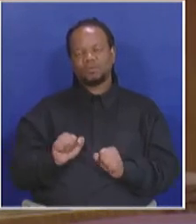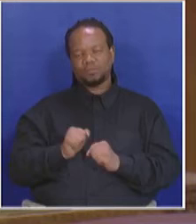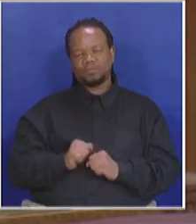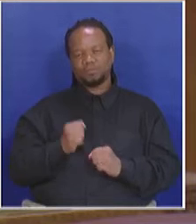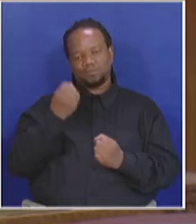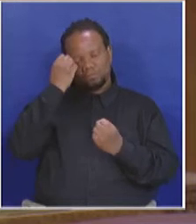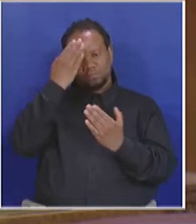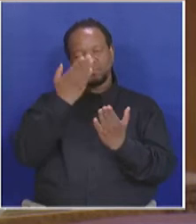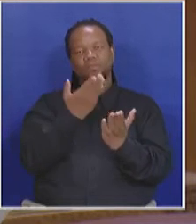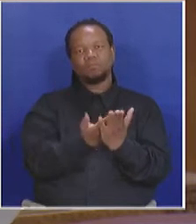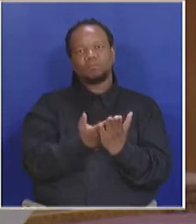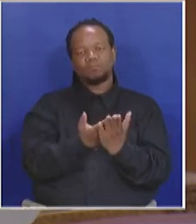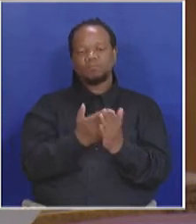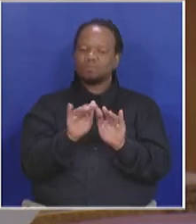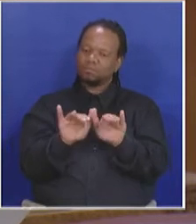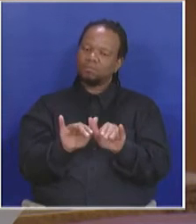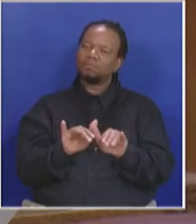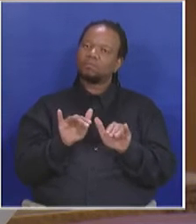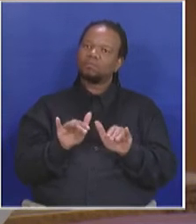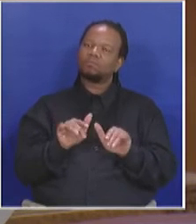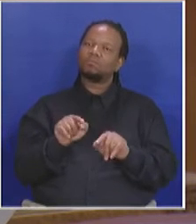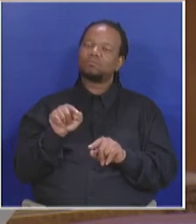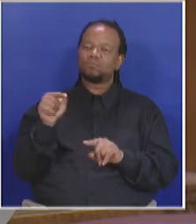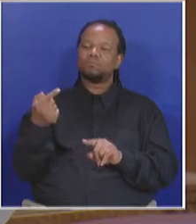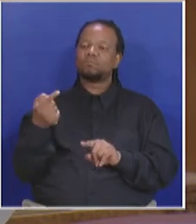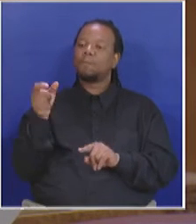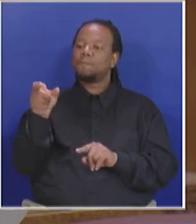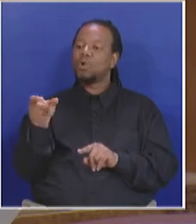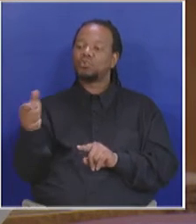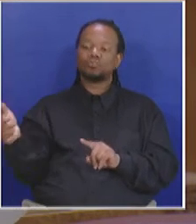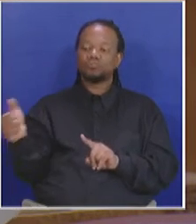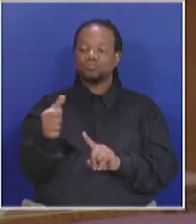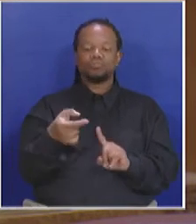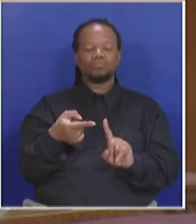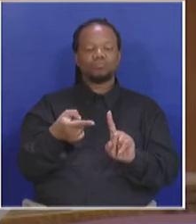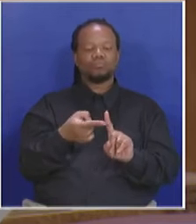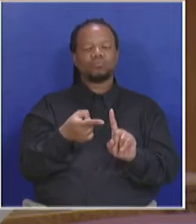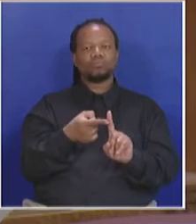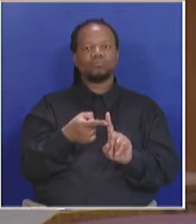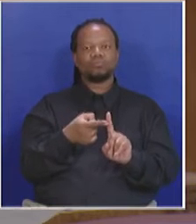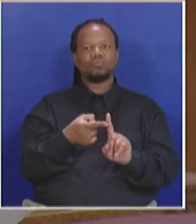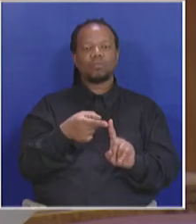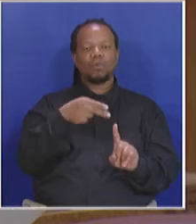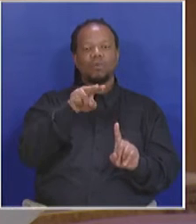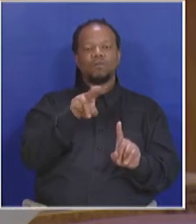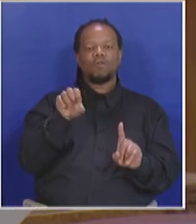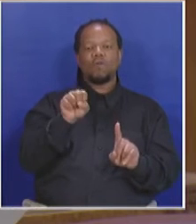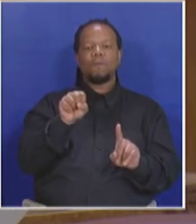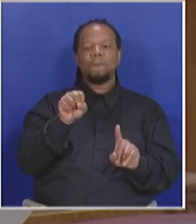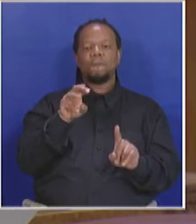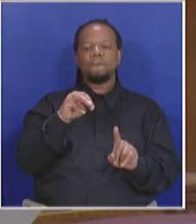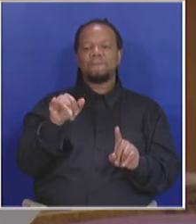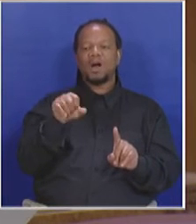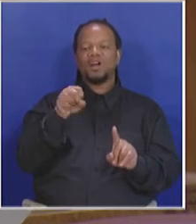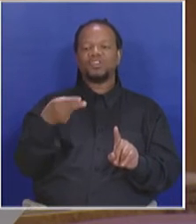that this council notes and congratulates the appointment of Mr. Vuma Glinton Mashinini as